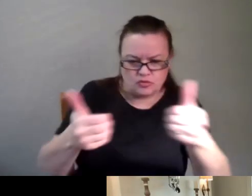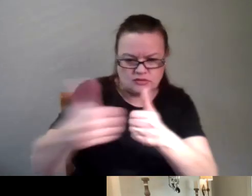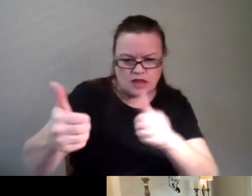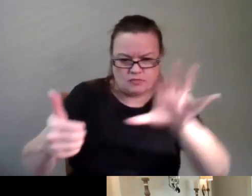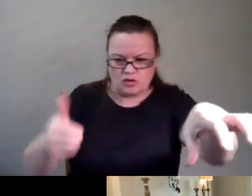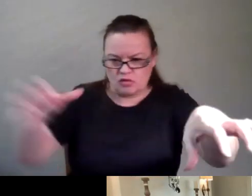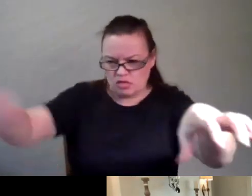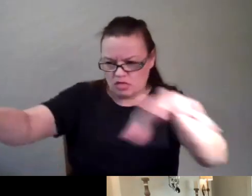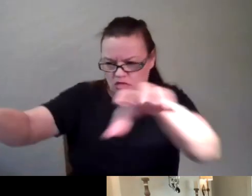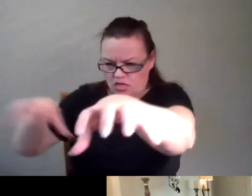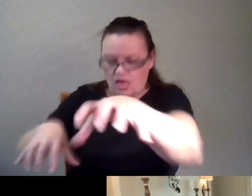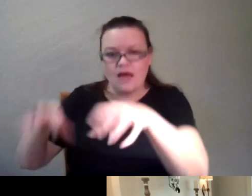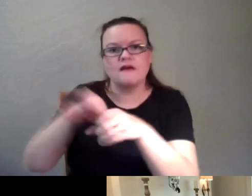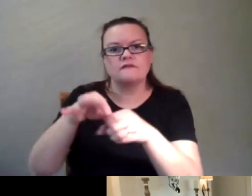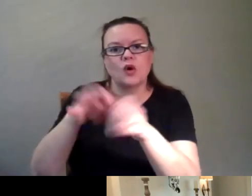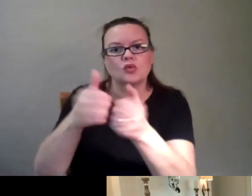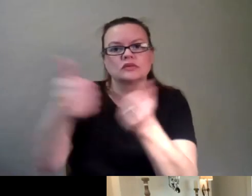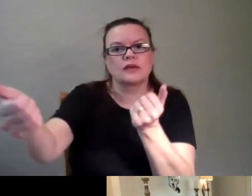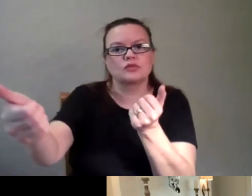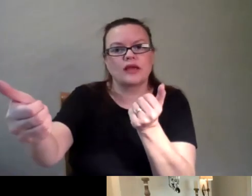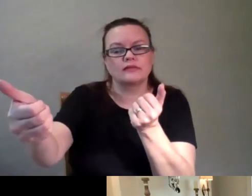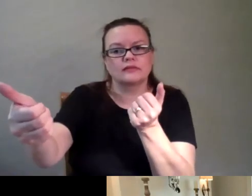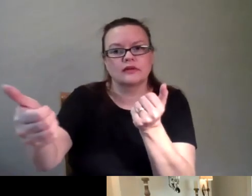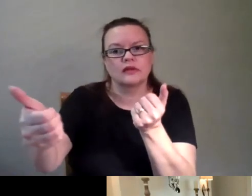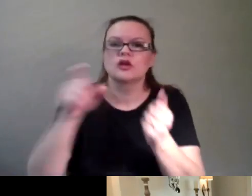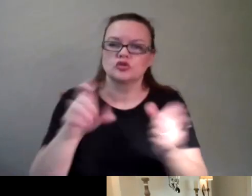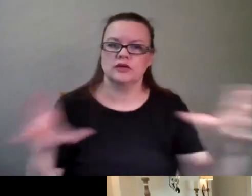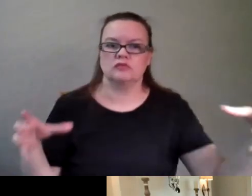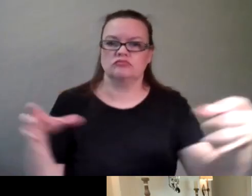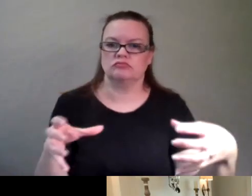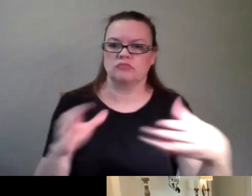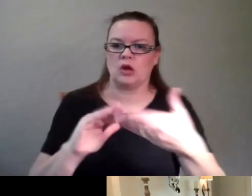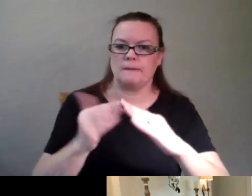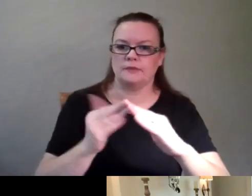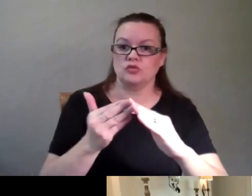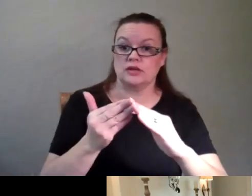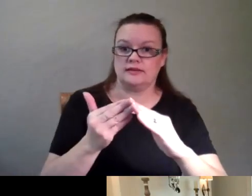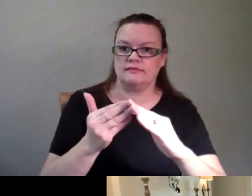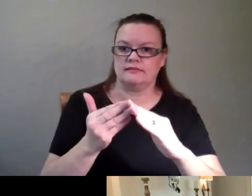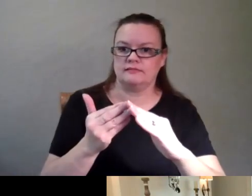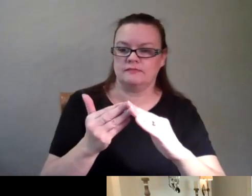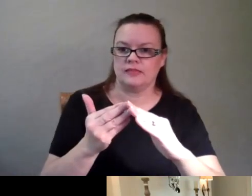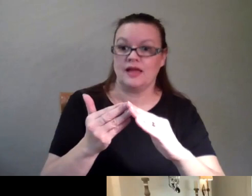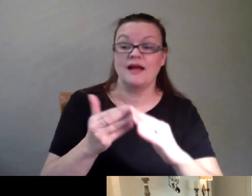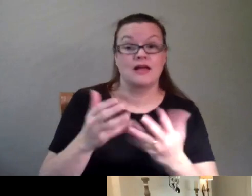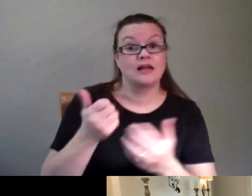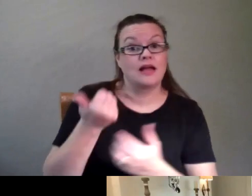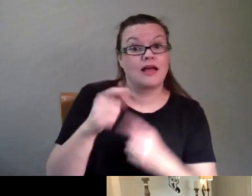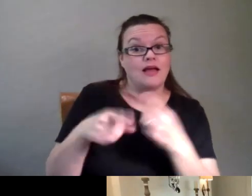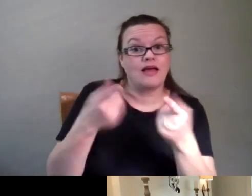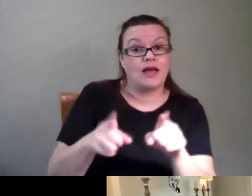the vote and concentrating it more on a community level that makes sense. When we started that in